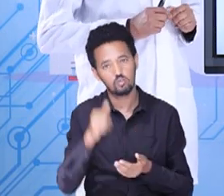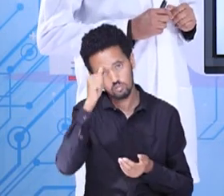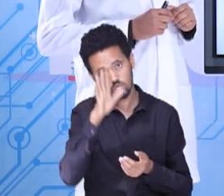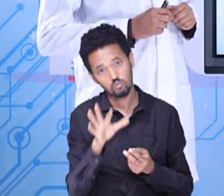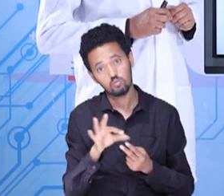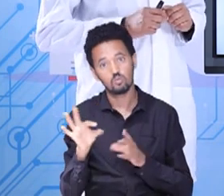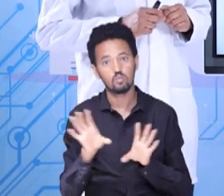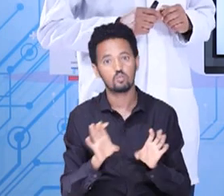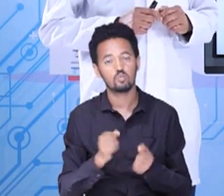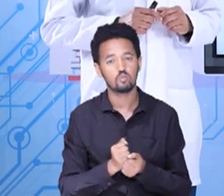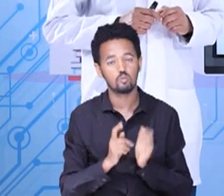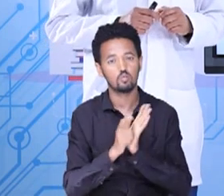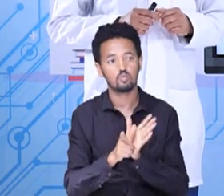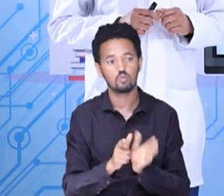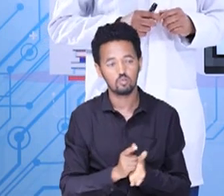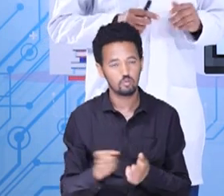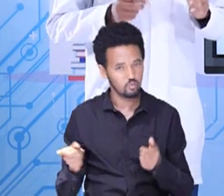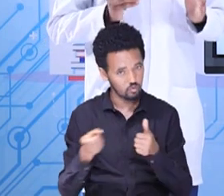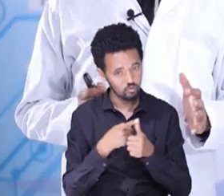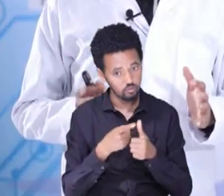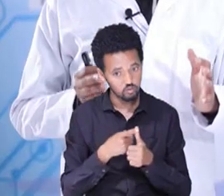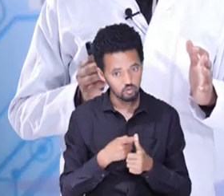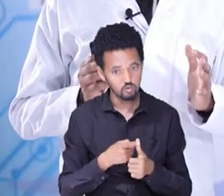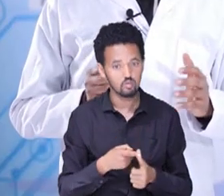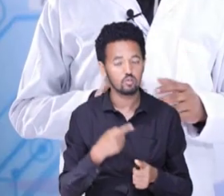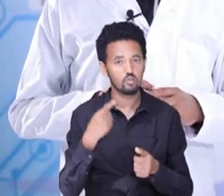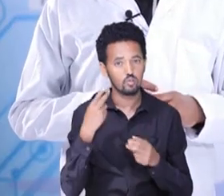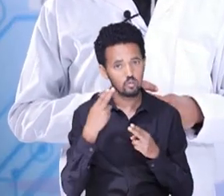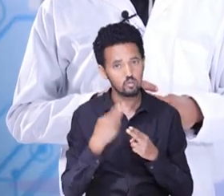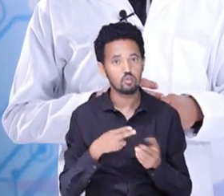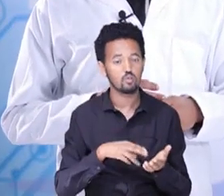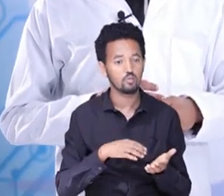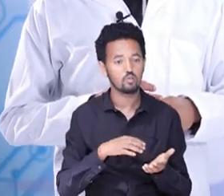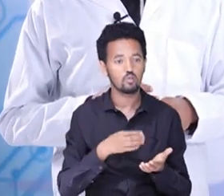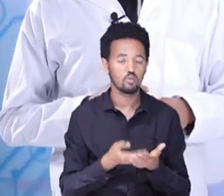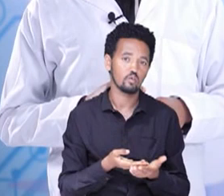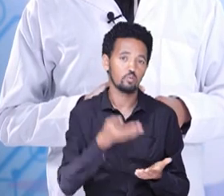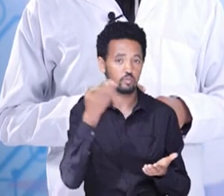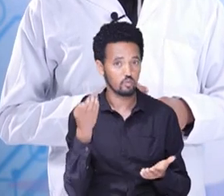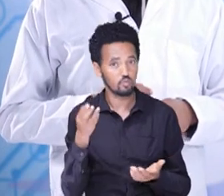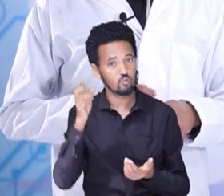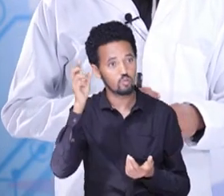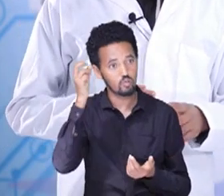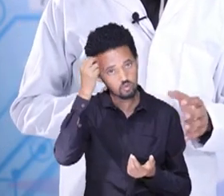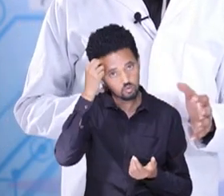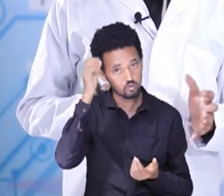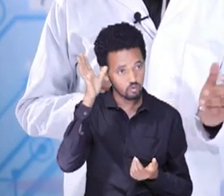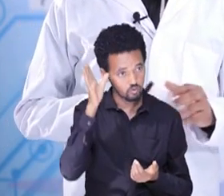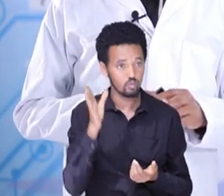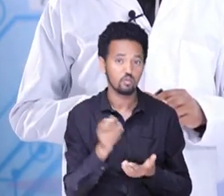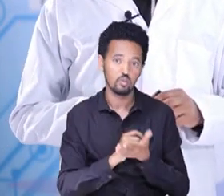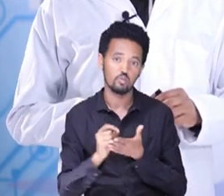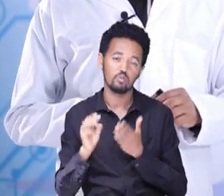different position. For example, the first known and influential leader was Walde Georgis Walde Yohannes. He was